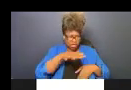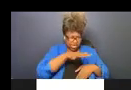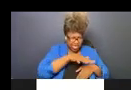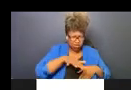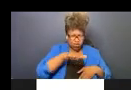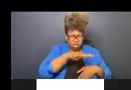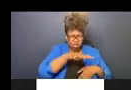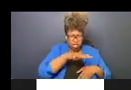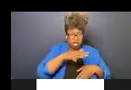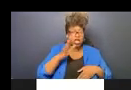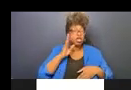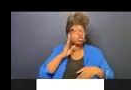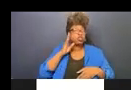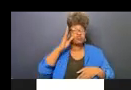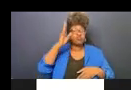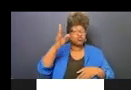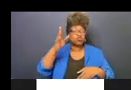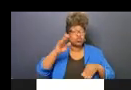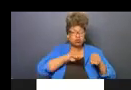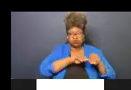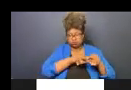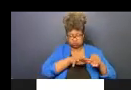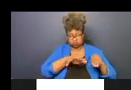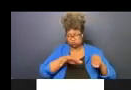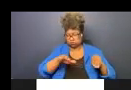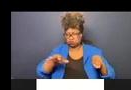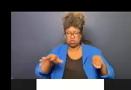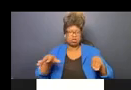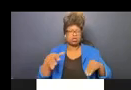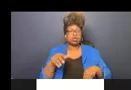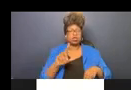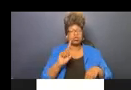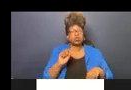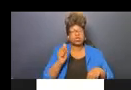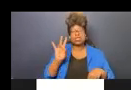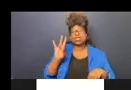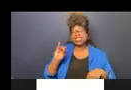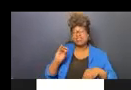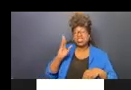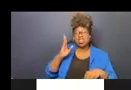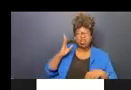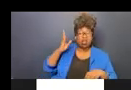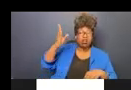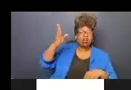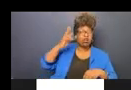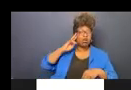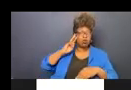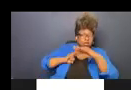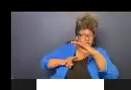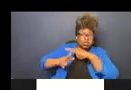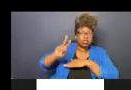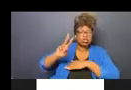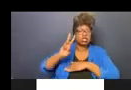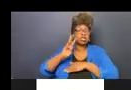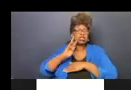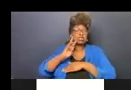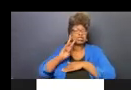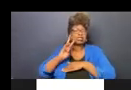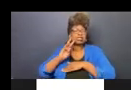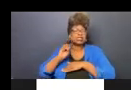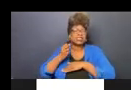the future. We have looked at a 2070 condition as well that includes sea level rise as well as